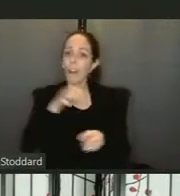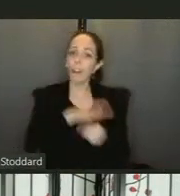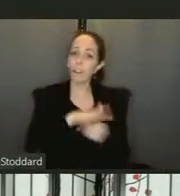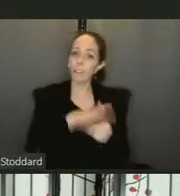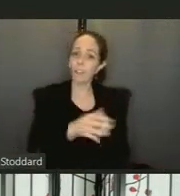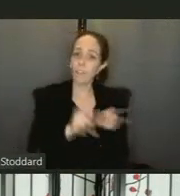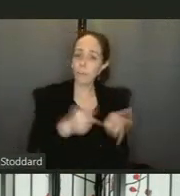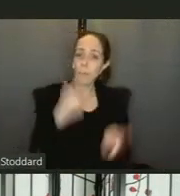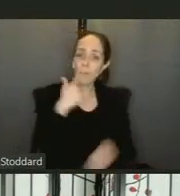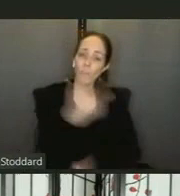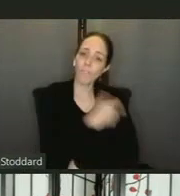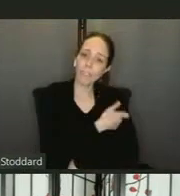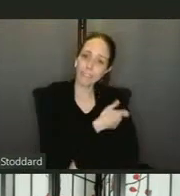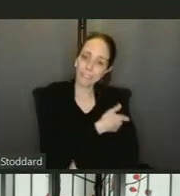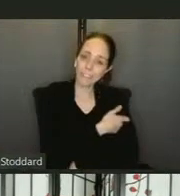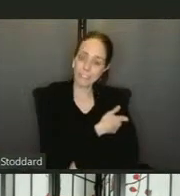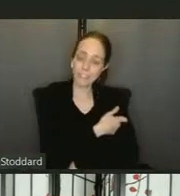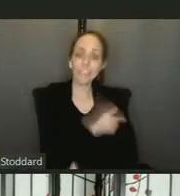This week,